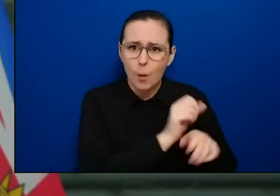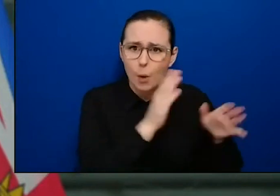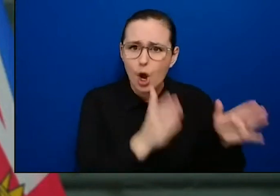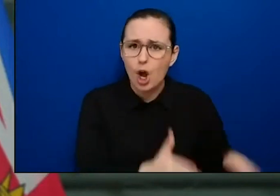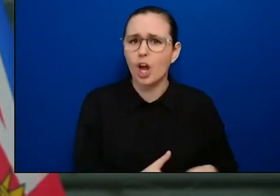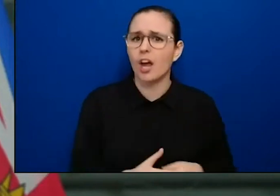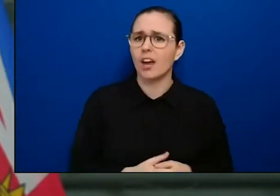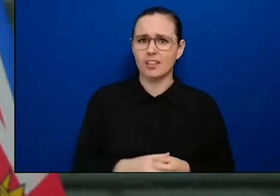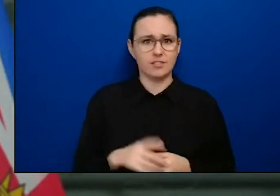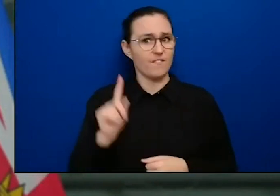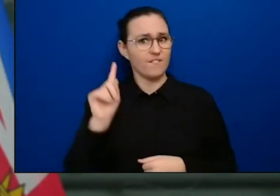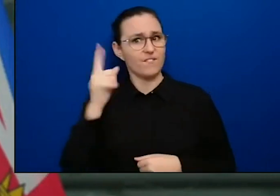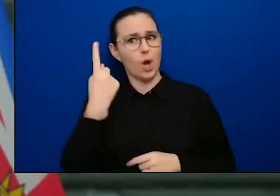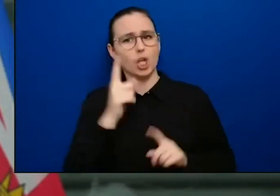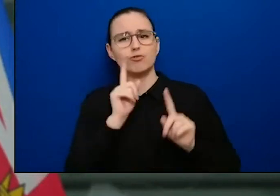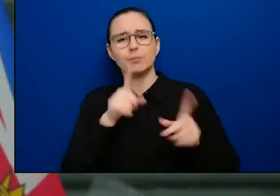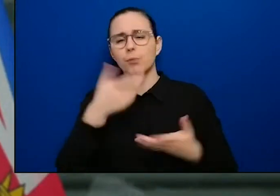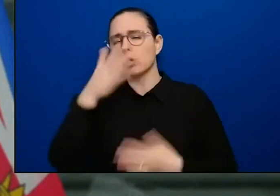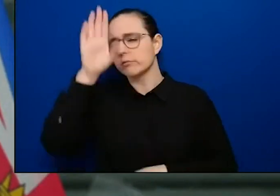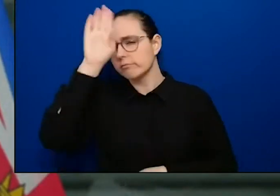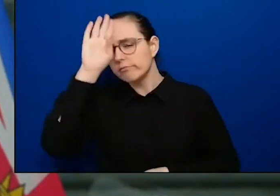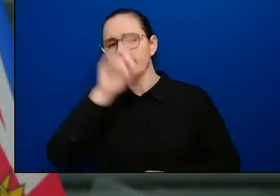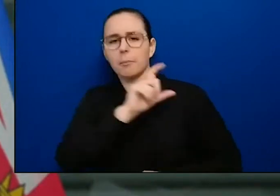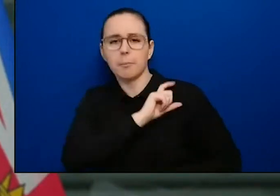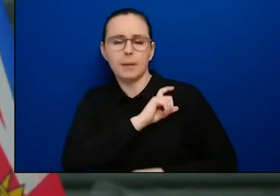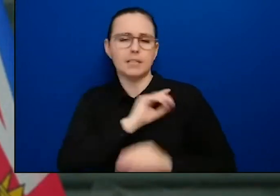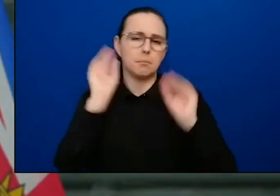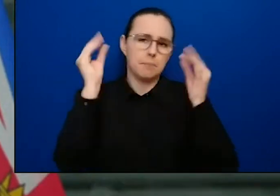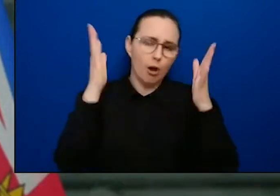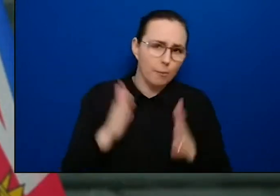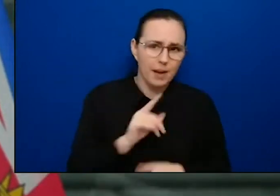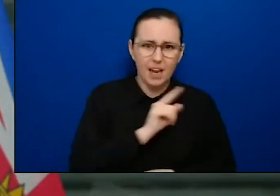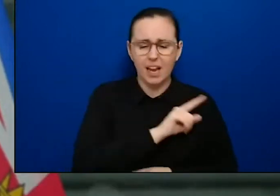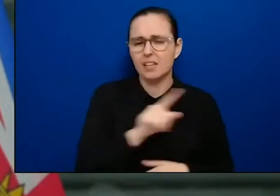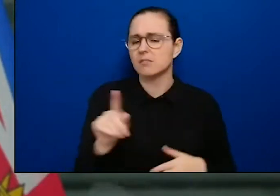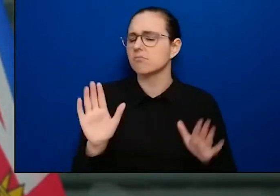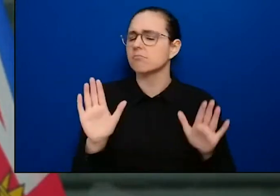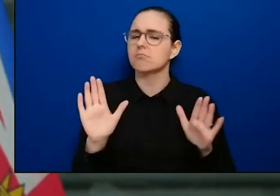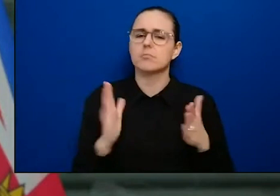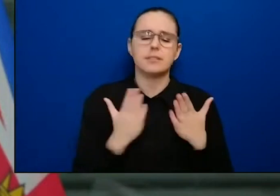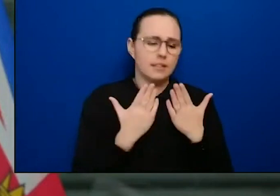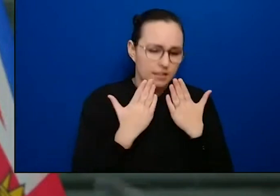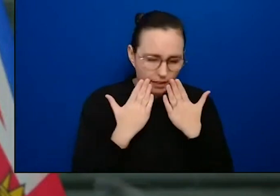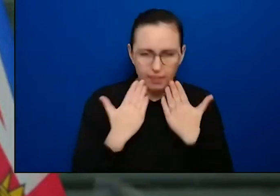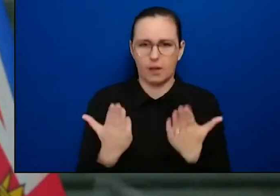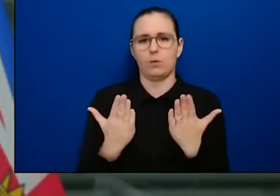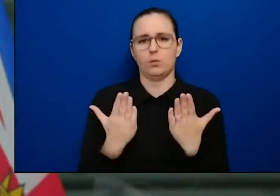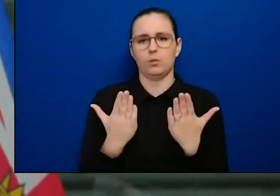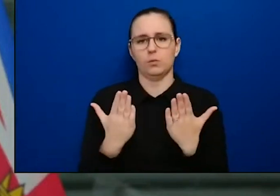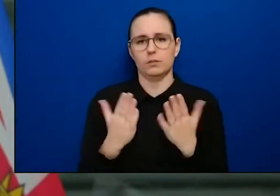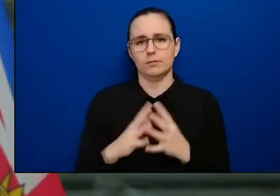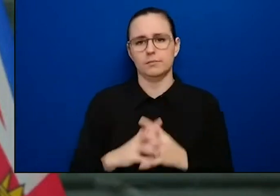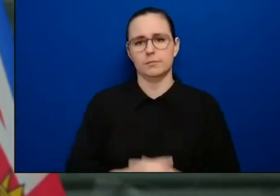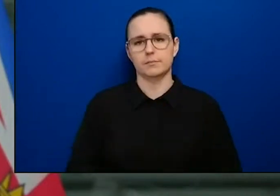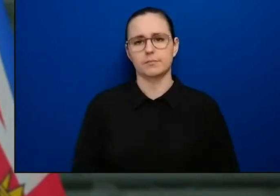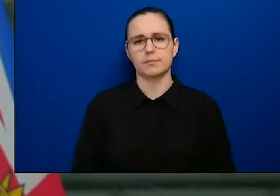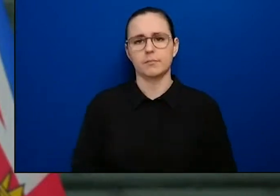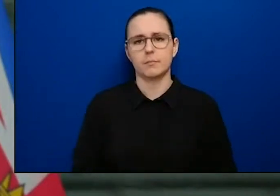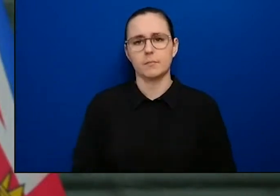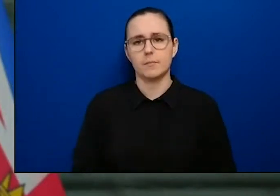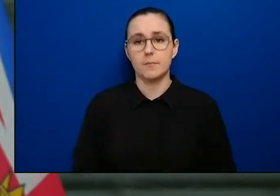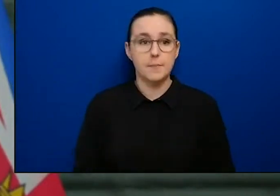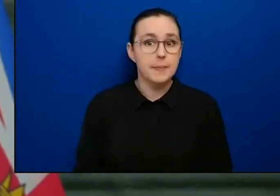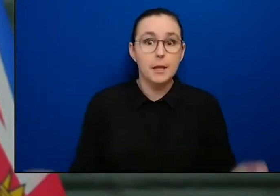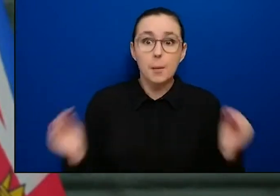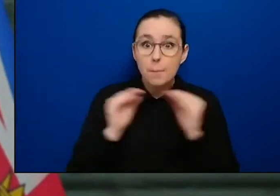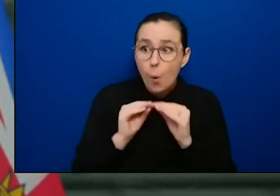are immunized, no matter what age, the safer we all are. And it's one less thing for us to worry about as we